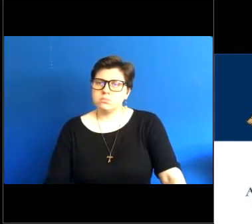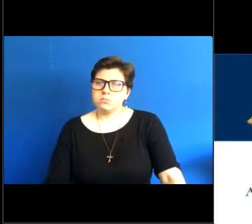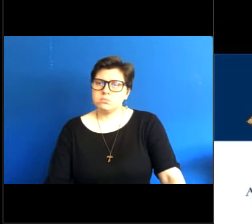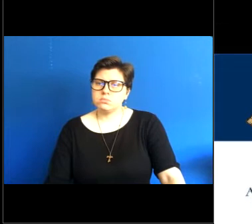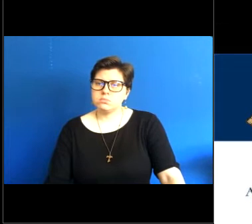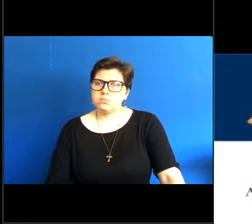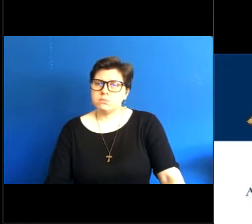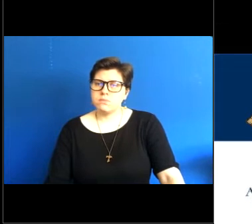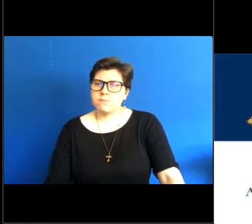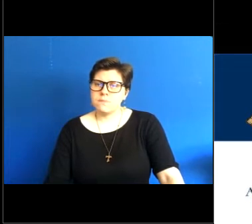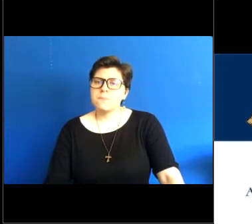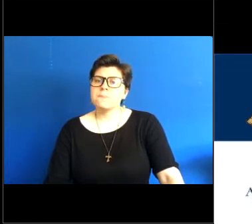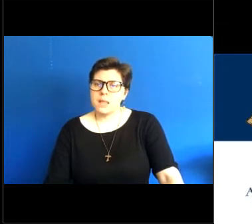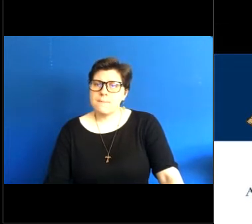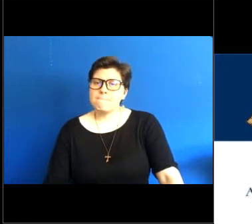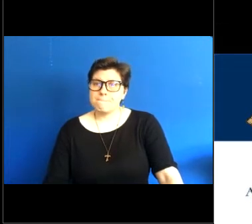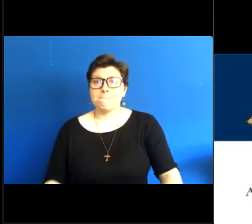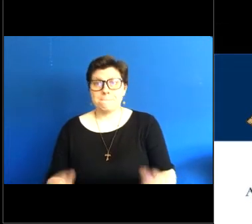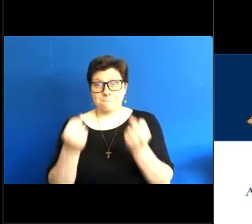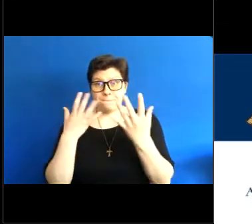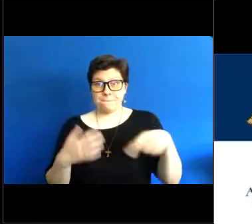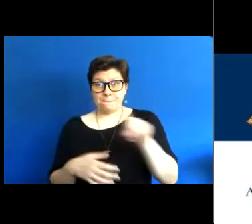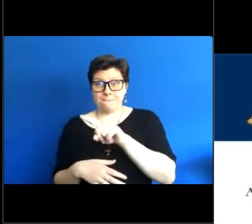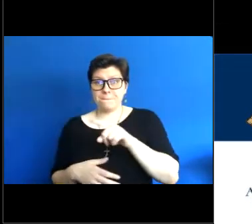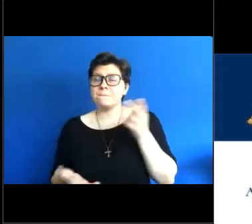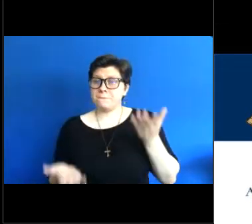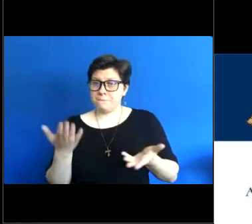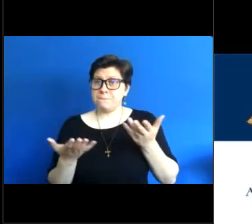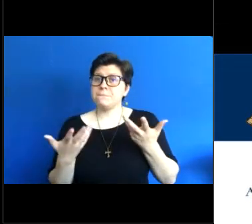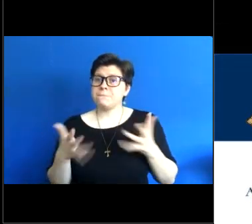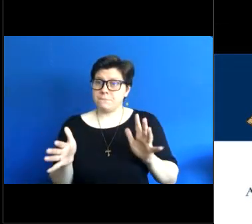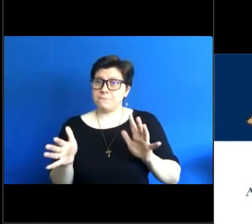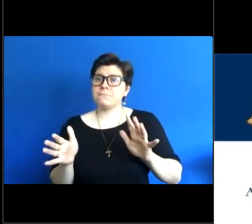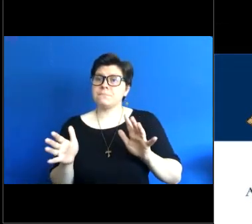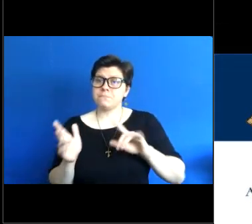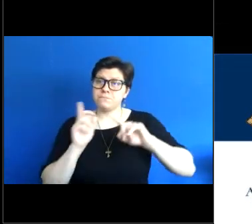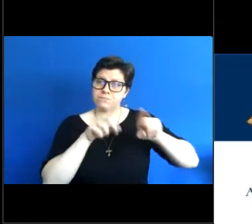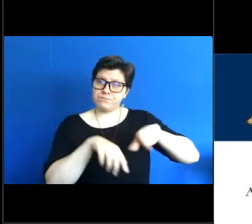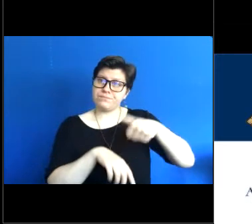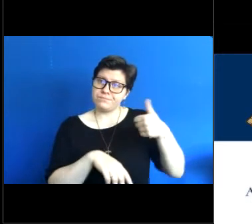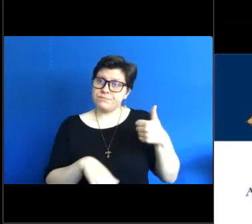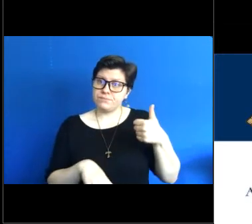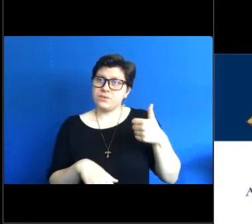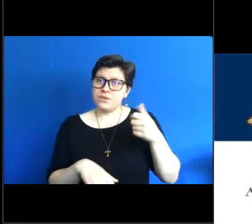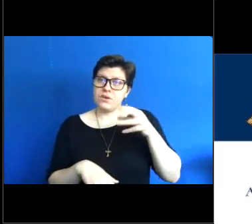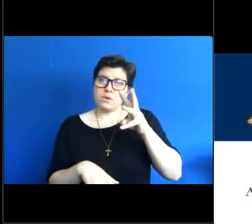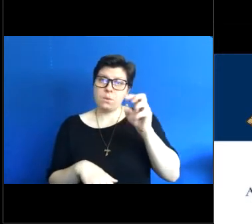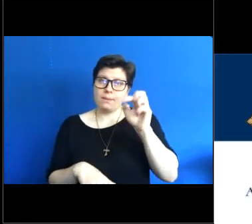Now, for many of you here who have perhaps been to some other webinars